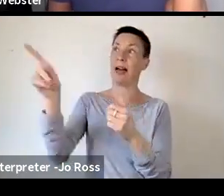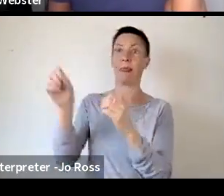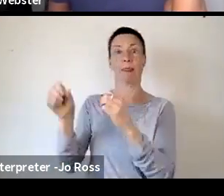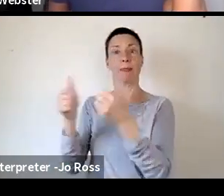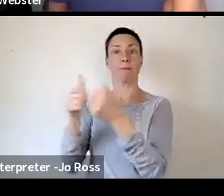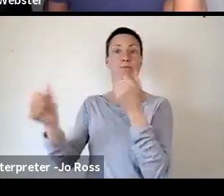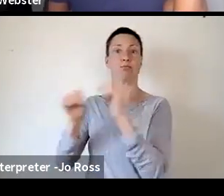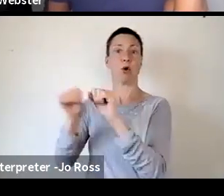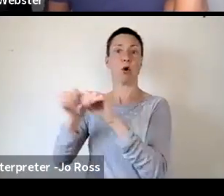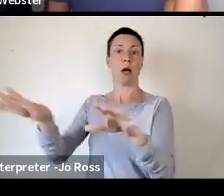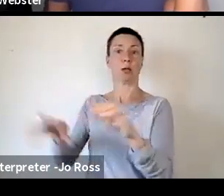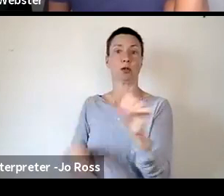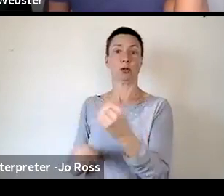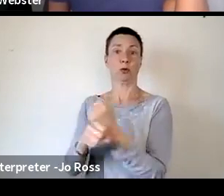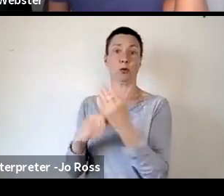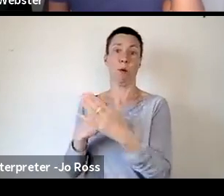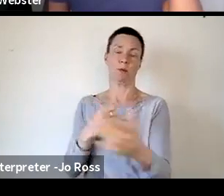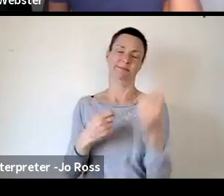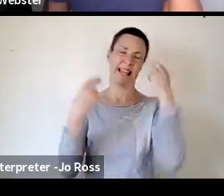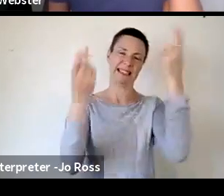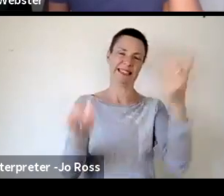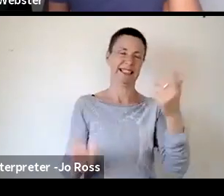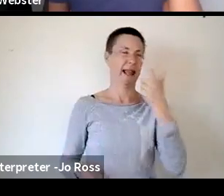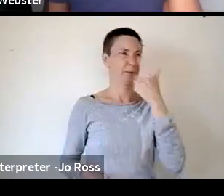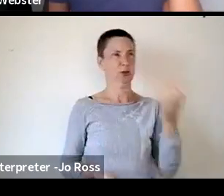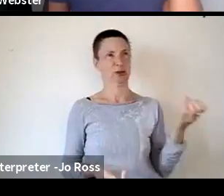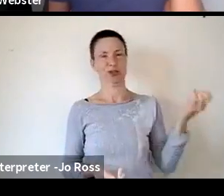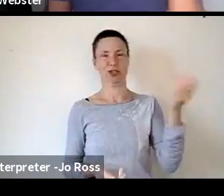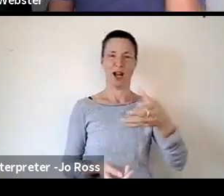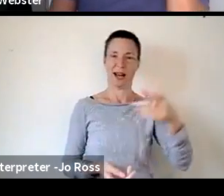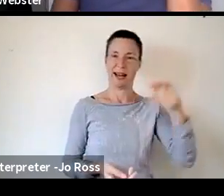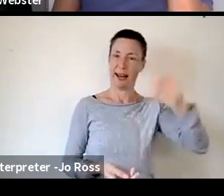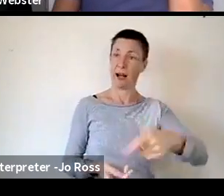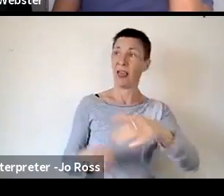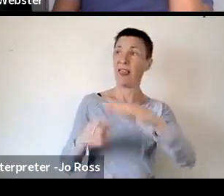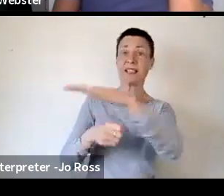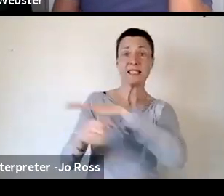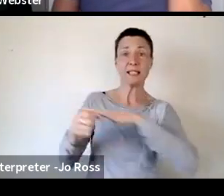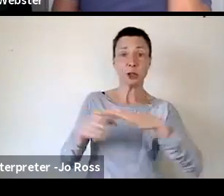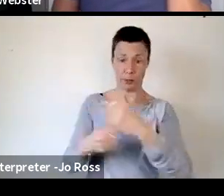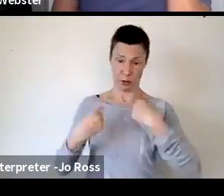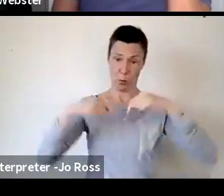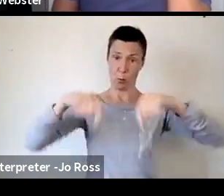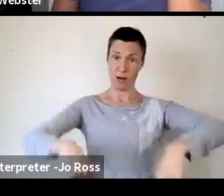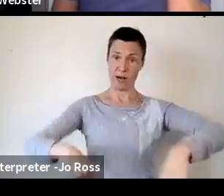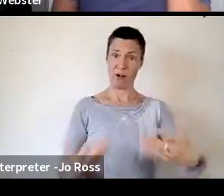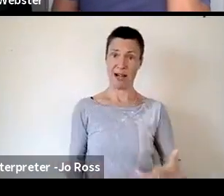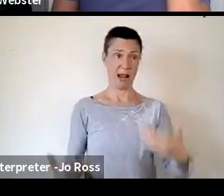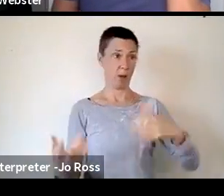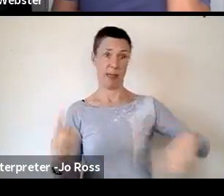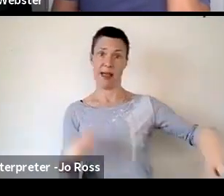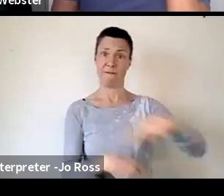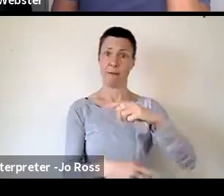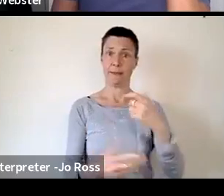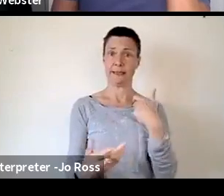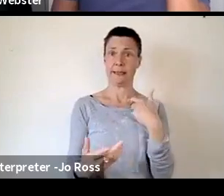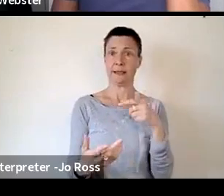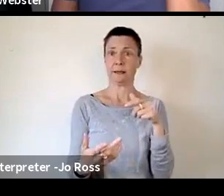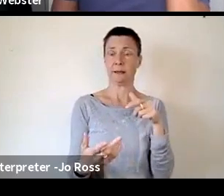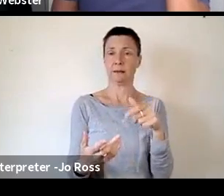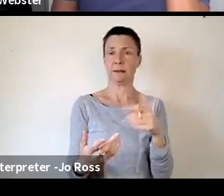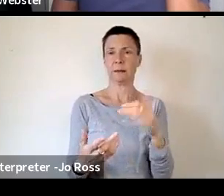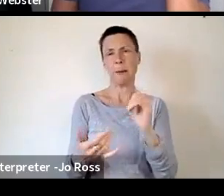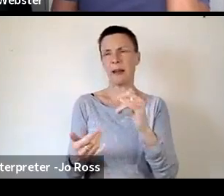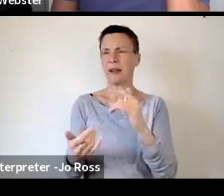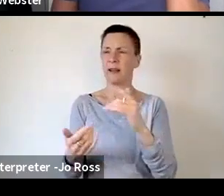I'm going to just throw a little bit of spanner in there, though, because the situation that we're in now, and everyone who's at the table, I think apart from Dean,